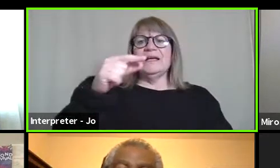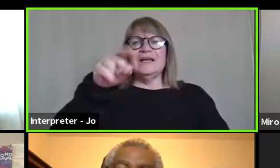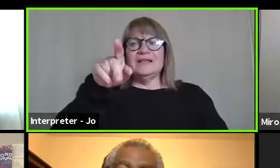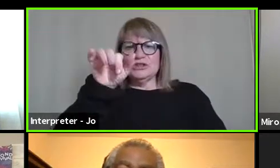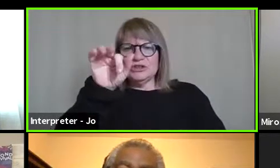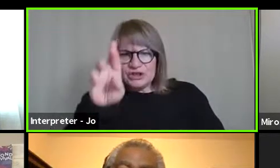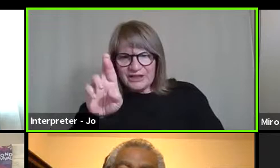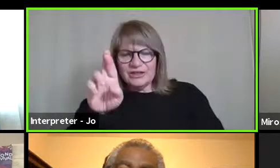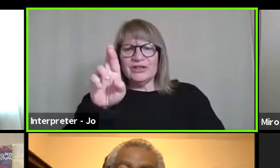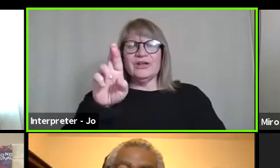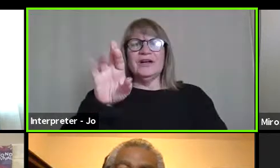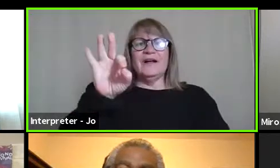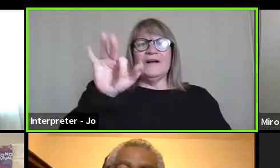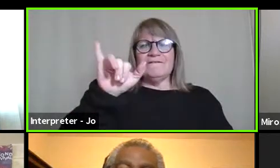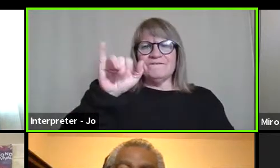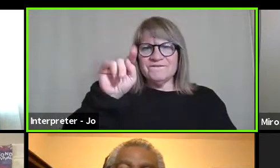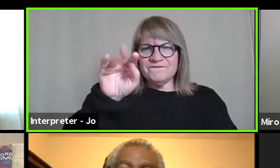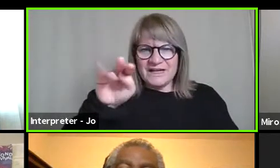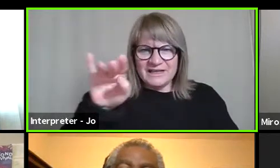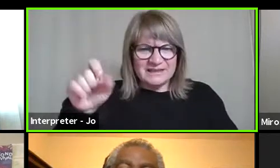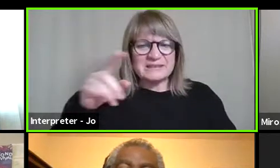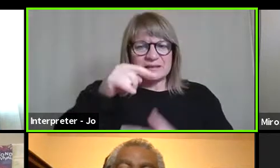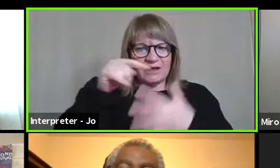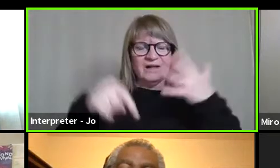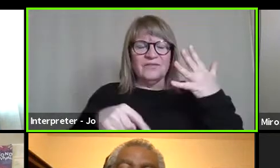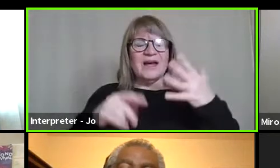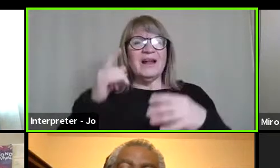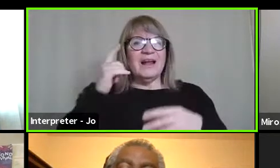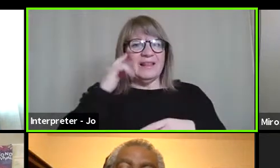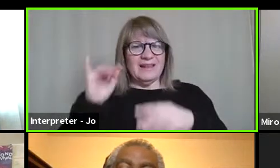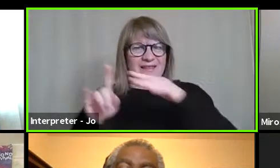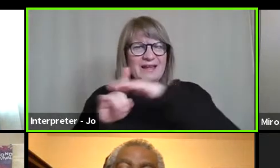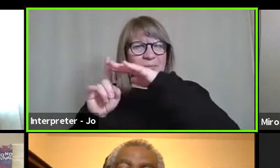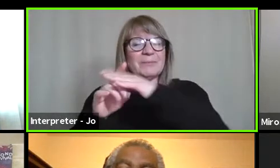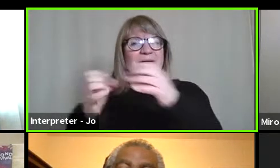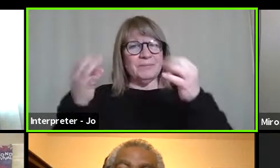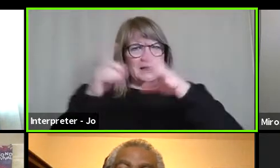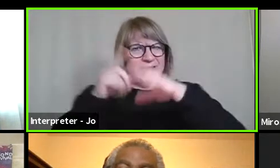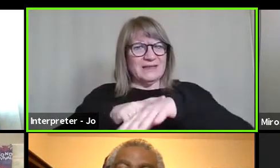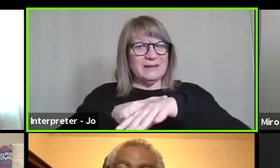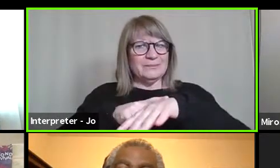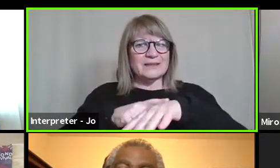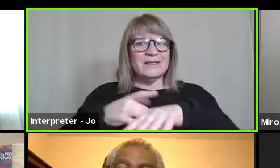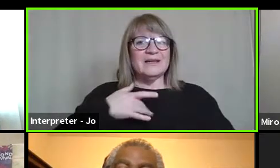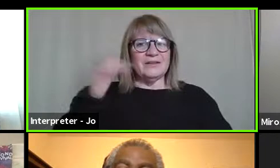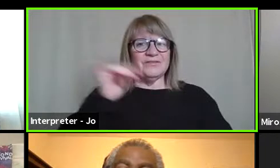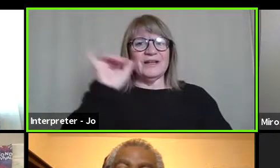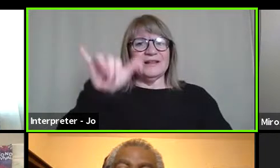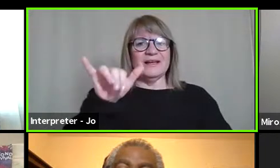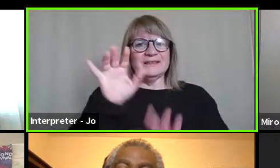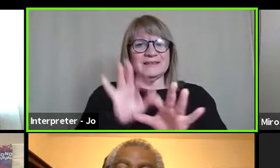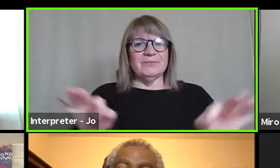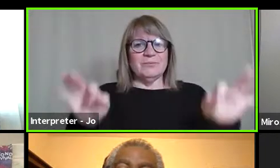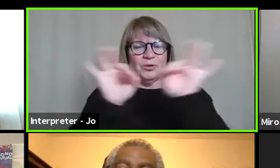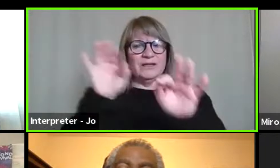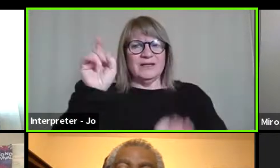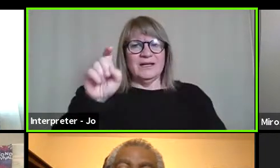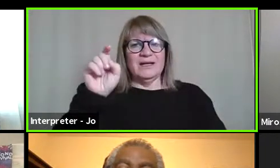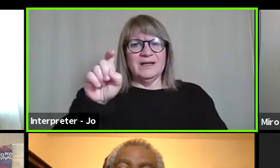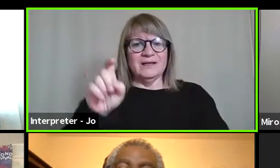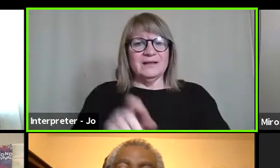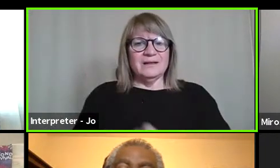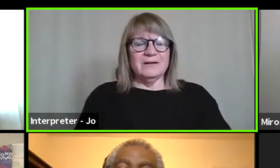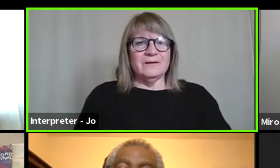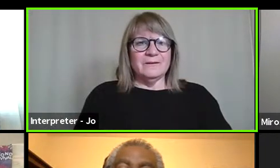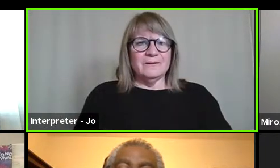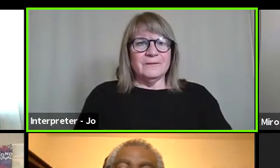that i think that the fact that that came up several times means that i think it's needed and it wouldn't we wouldn't have to come up with sort